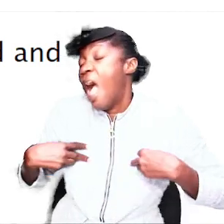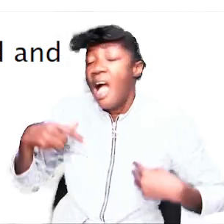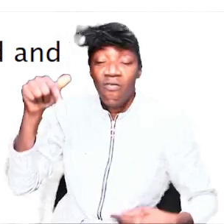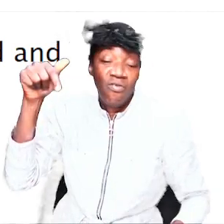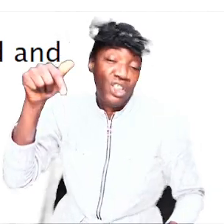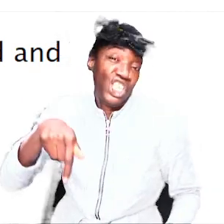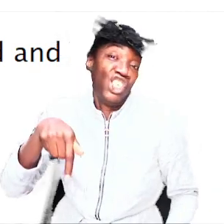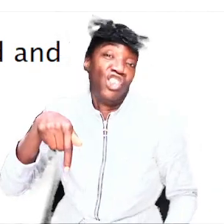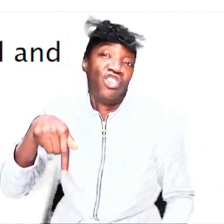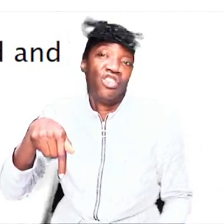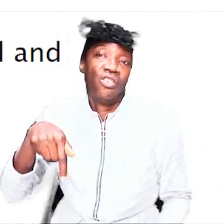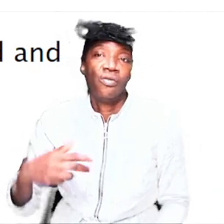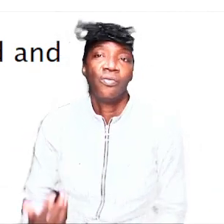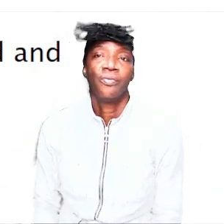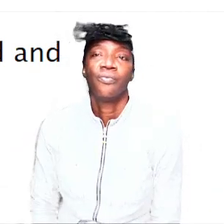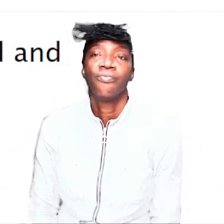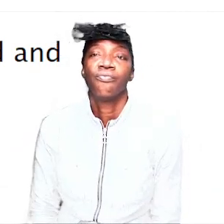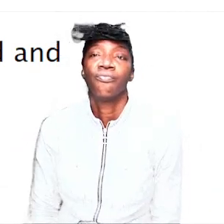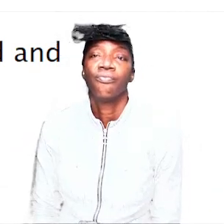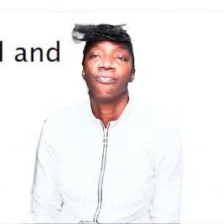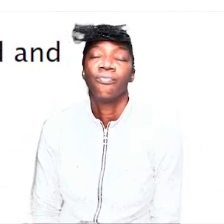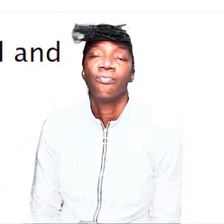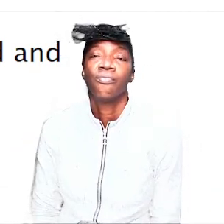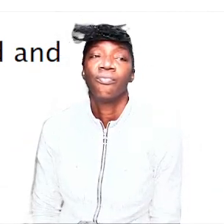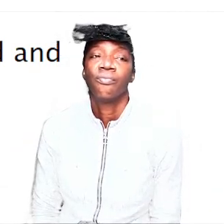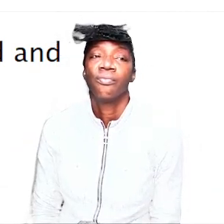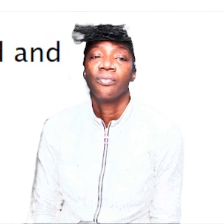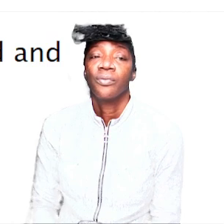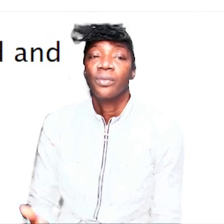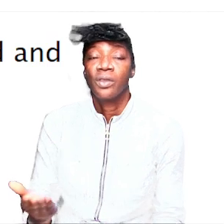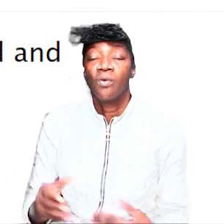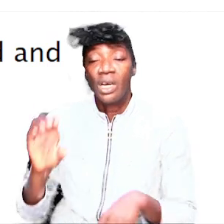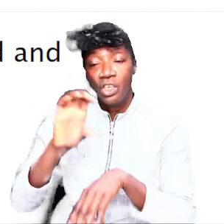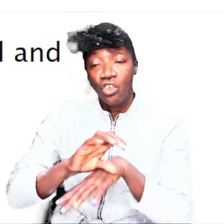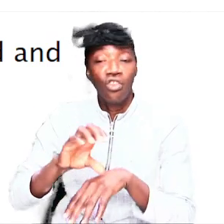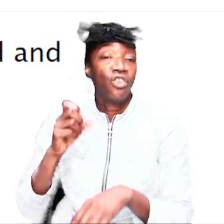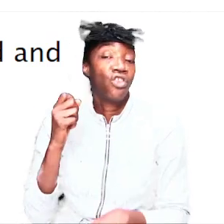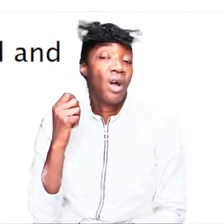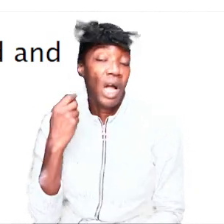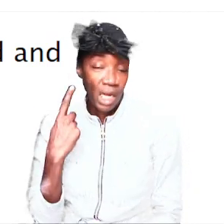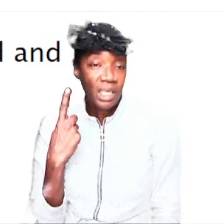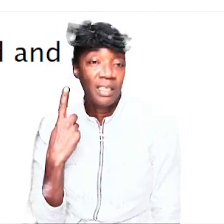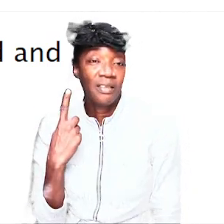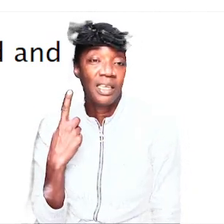I want the church to understand tonight